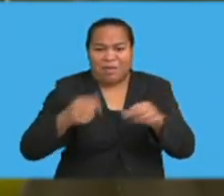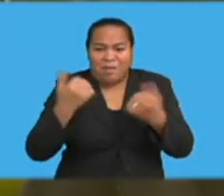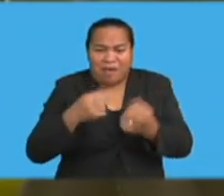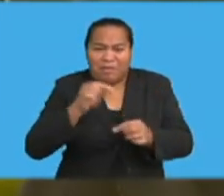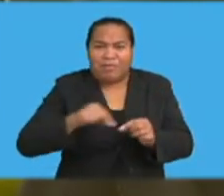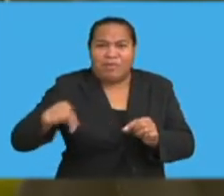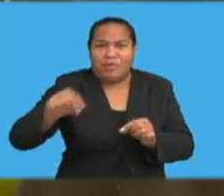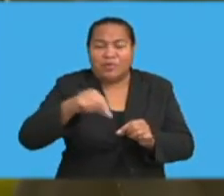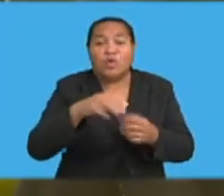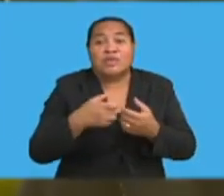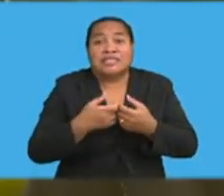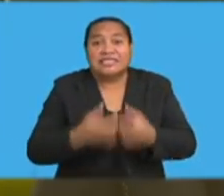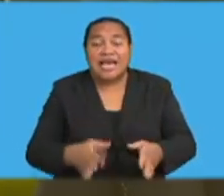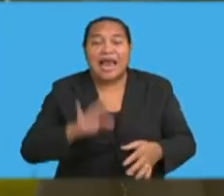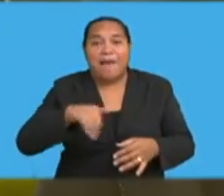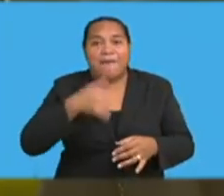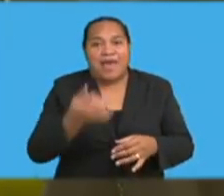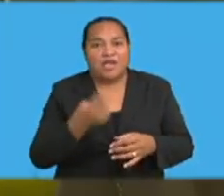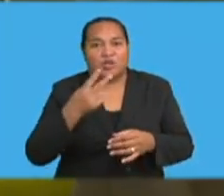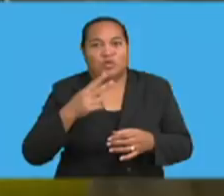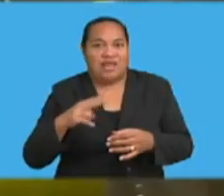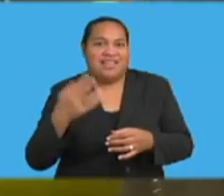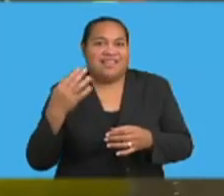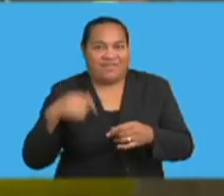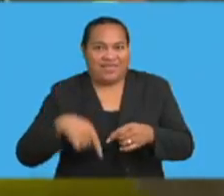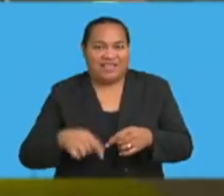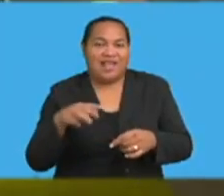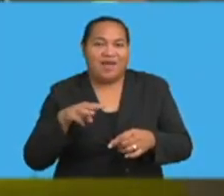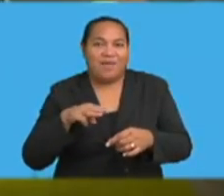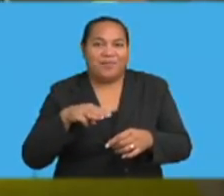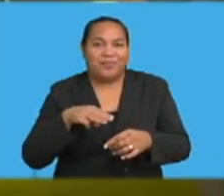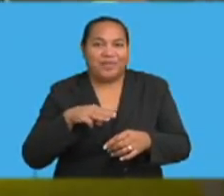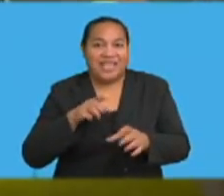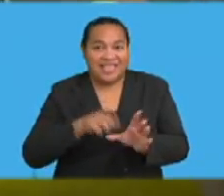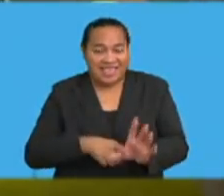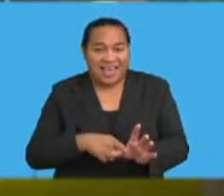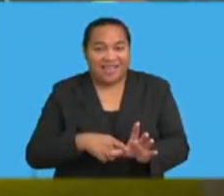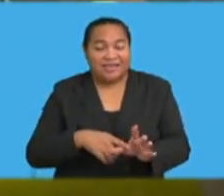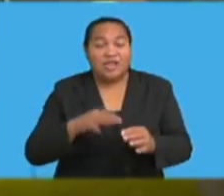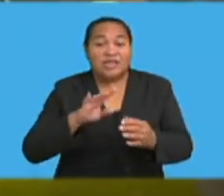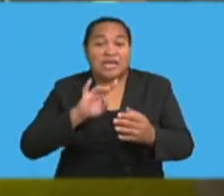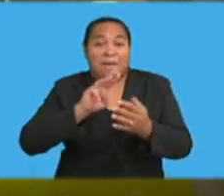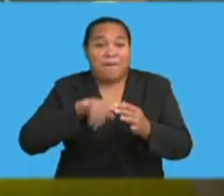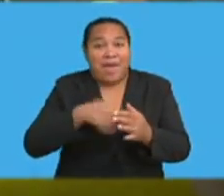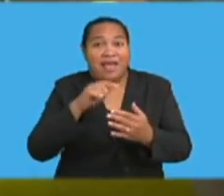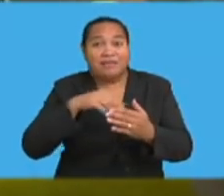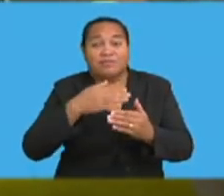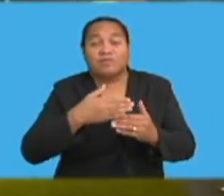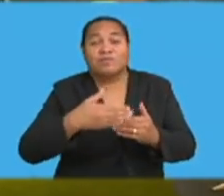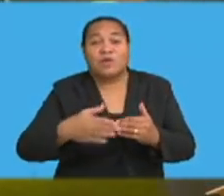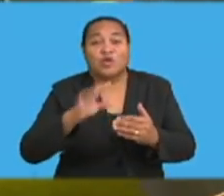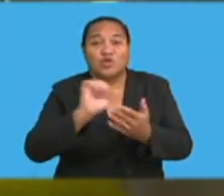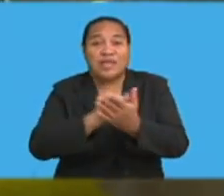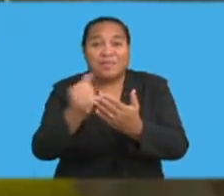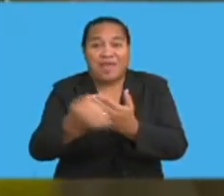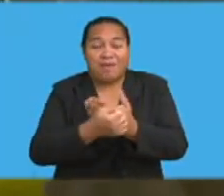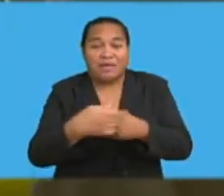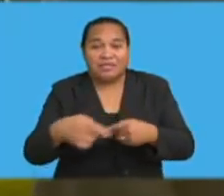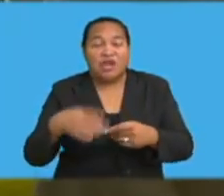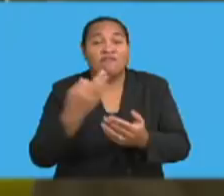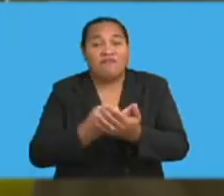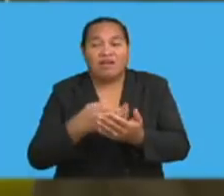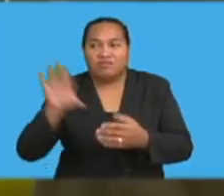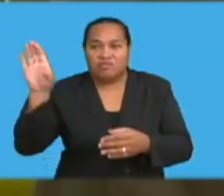in May 2018 to be completed around about August to September of this year, and will be funded, of course, as allocated in this